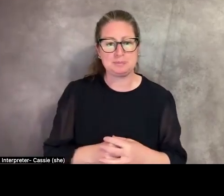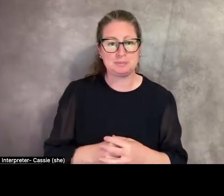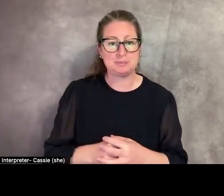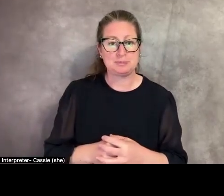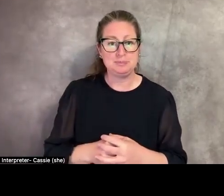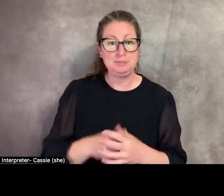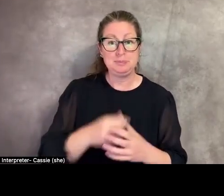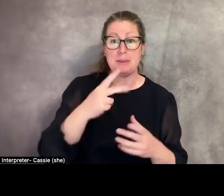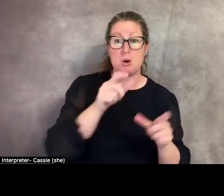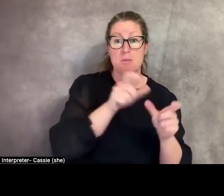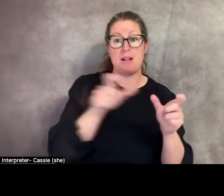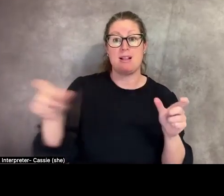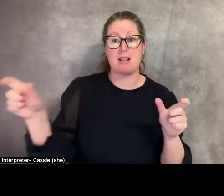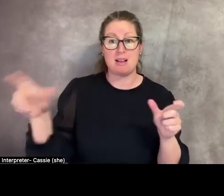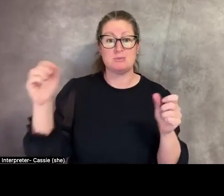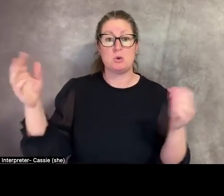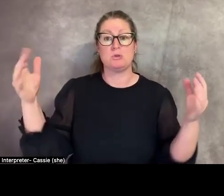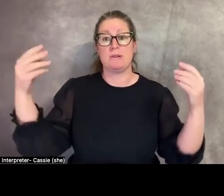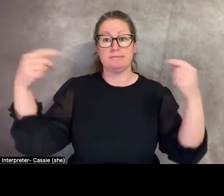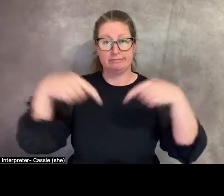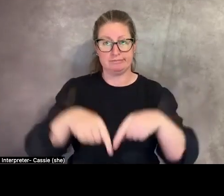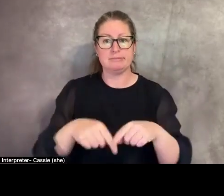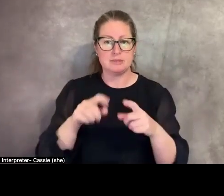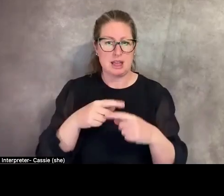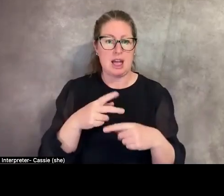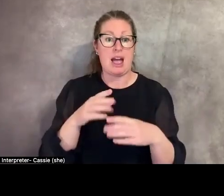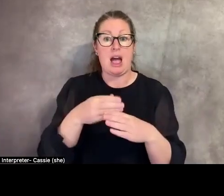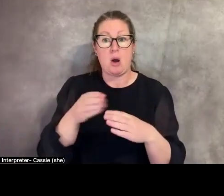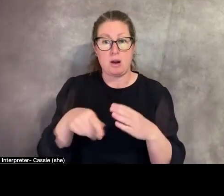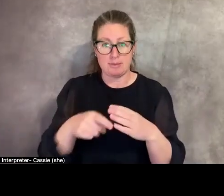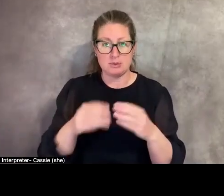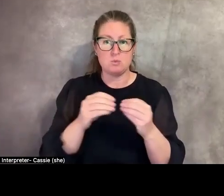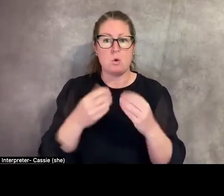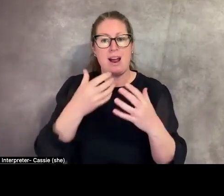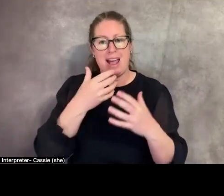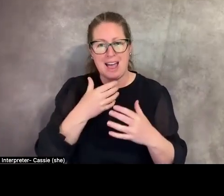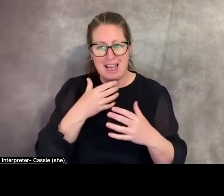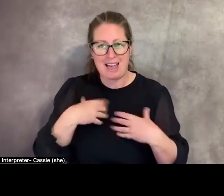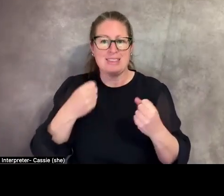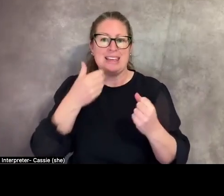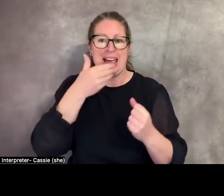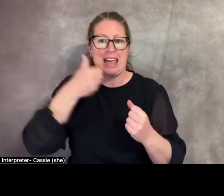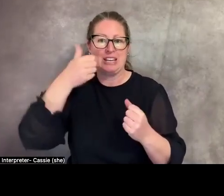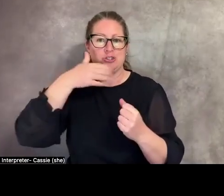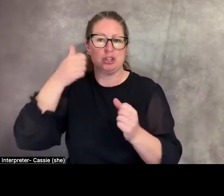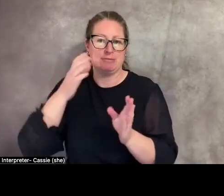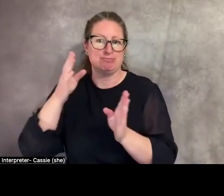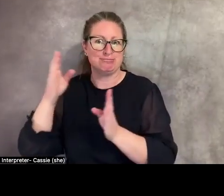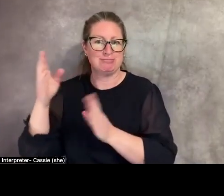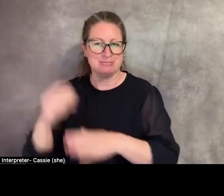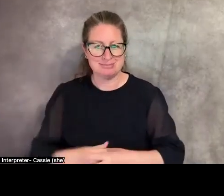supposed to produce the outcomes of healthier aging. Let's go on to the next one.